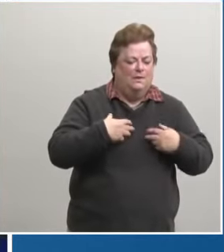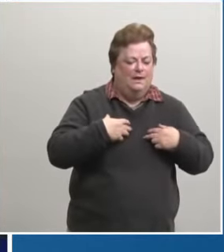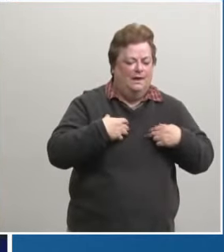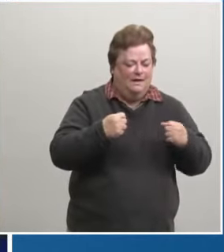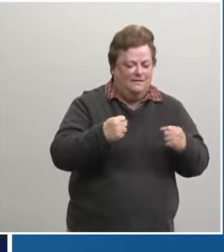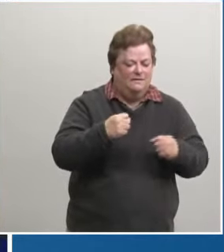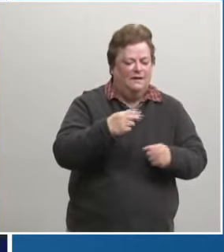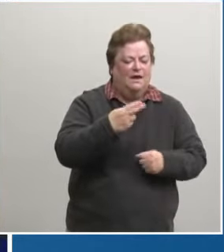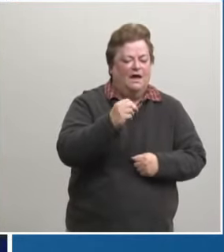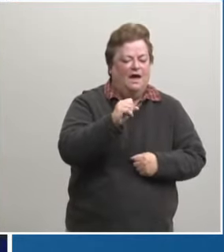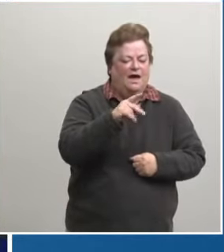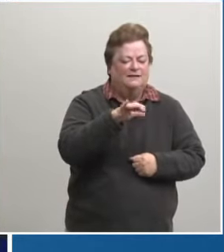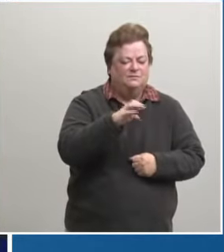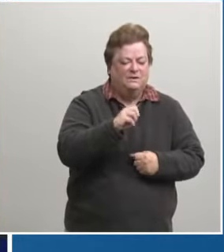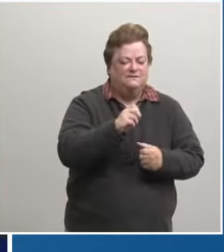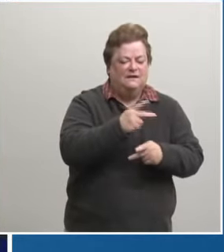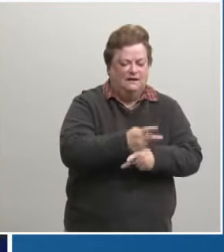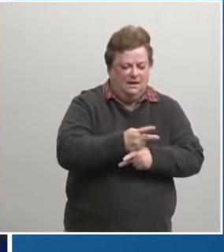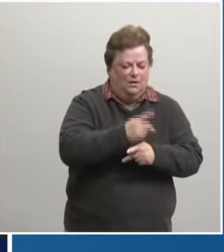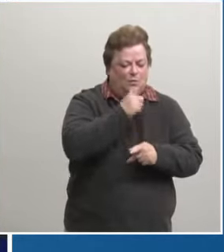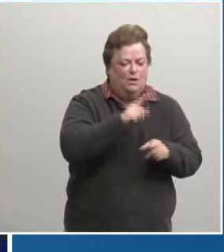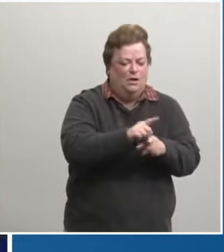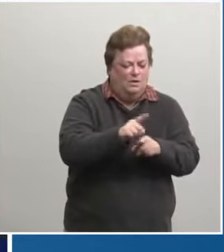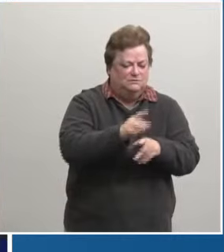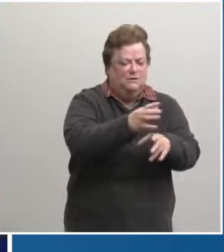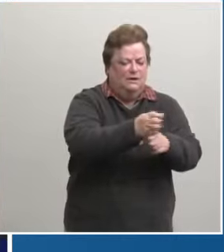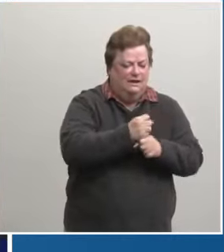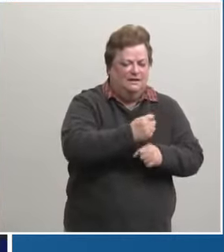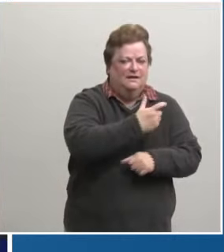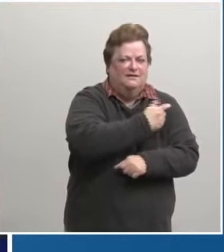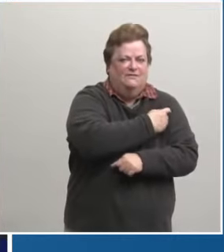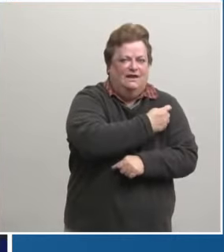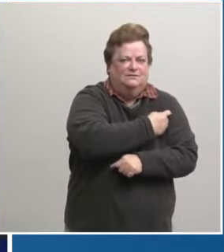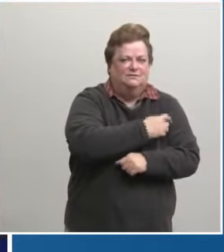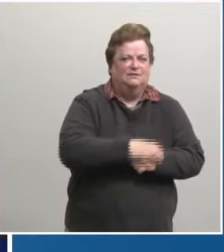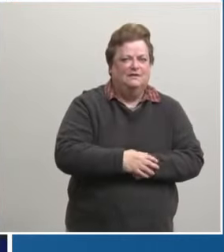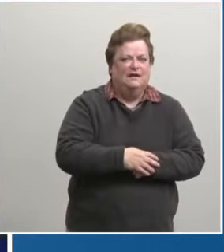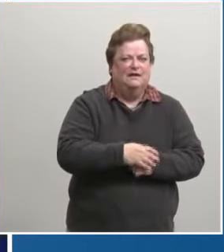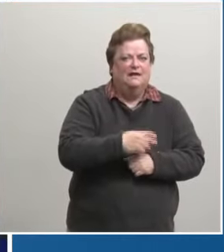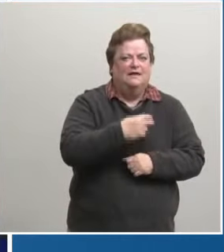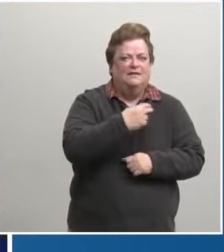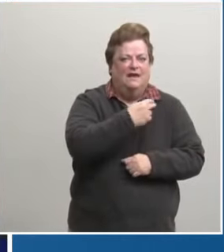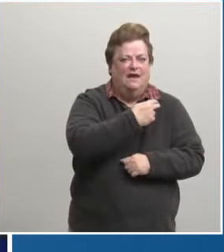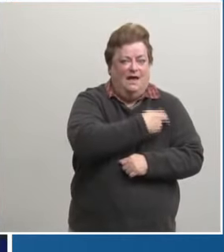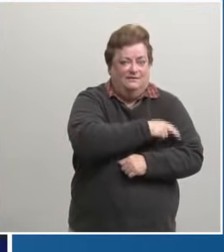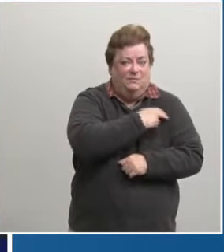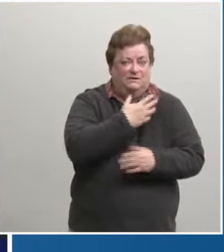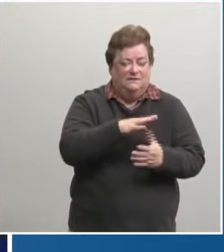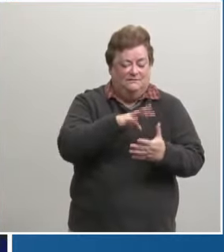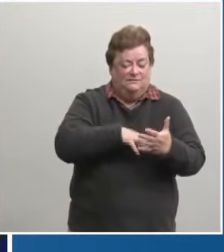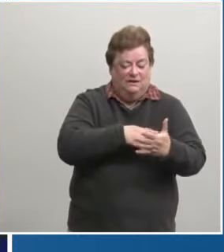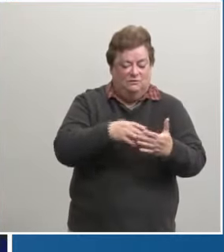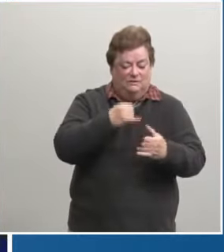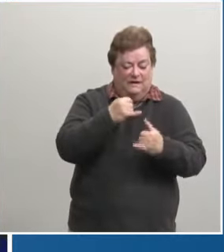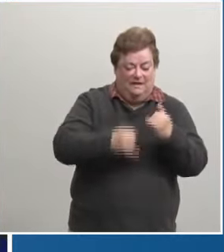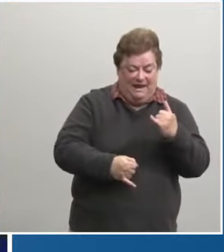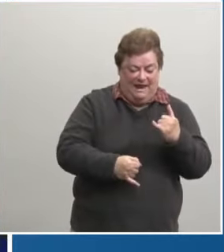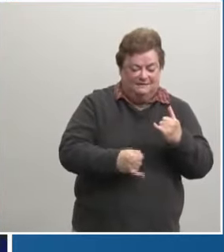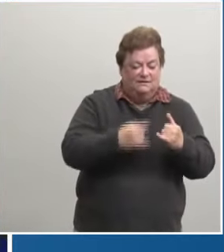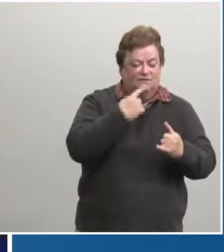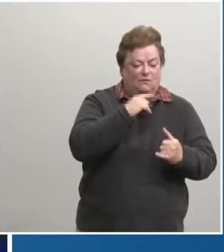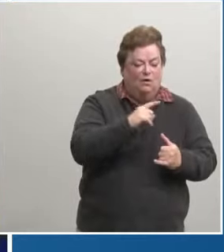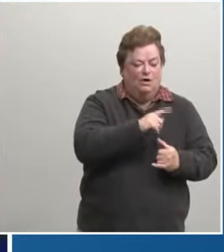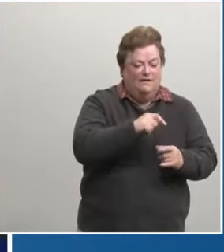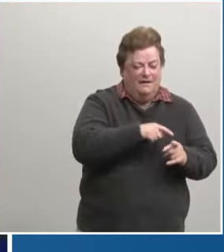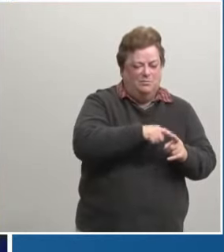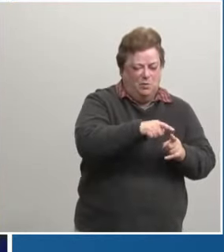providers who will also be receiving the vaccine. Hospitals have scheduled the last round of first doses for primary